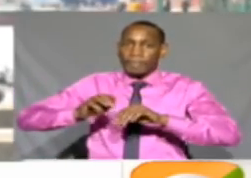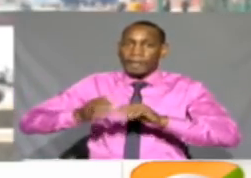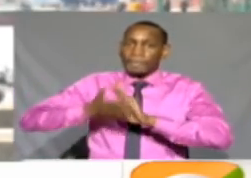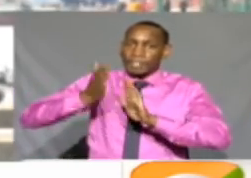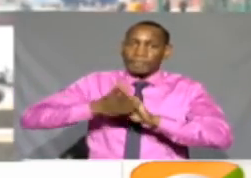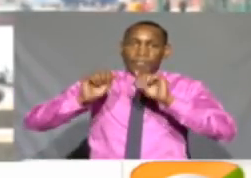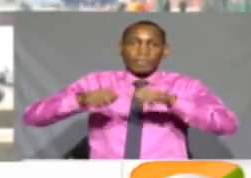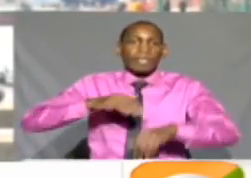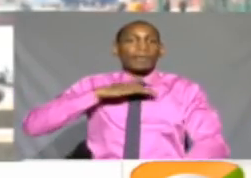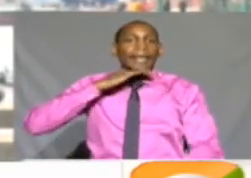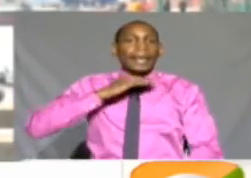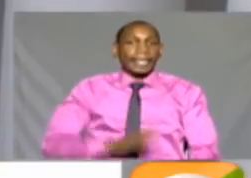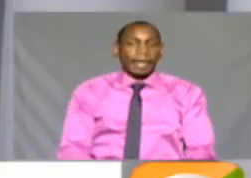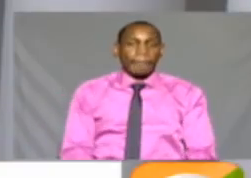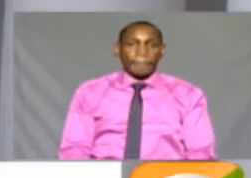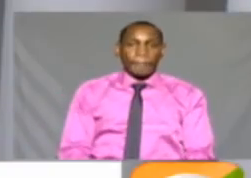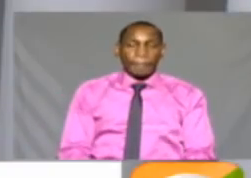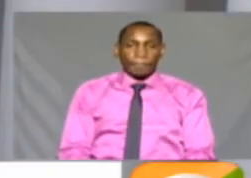are going to lose them.